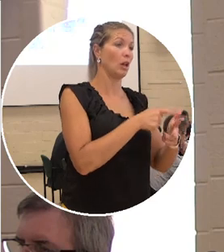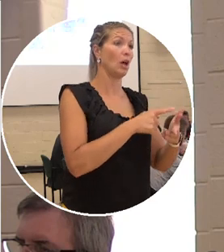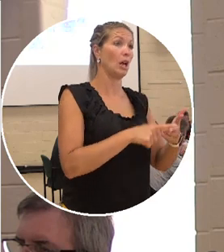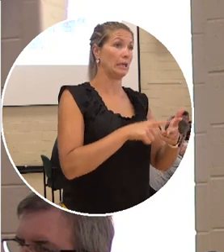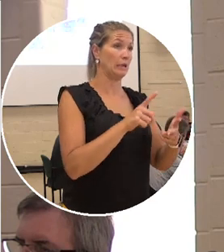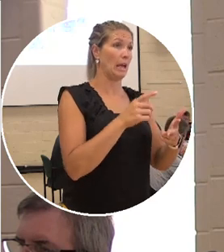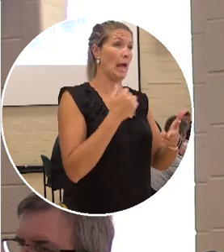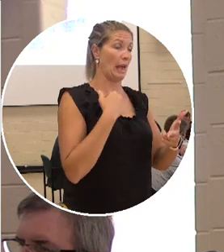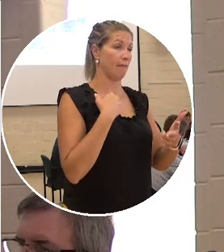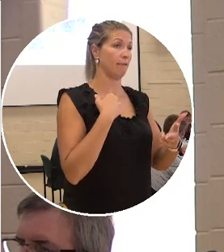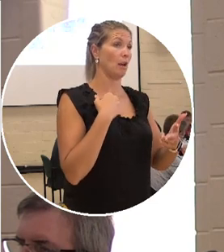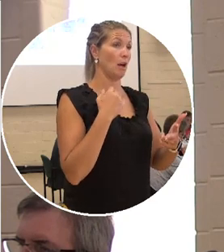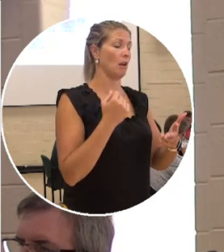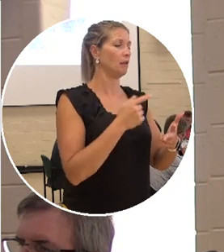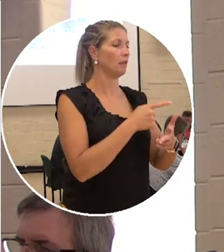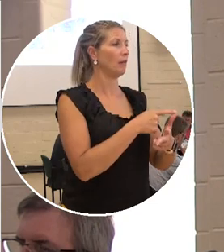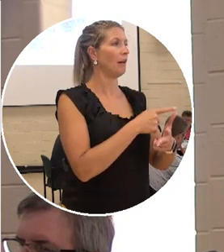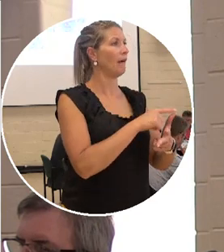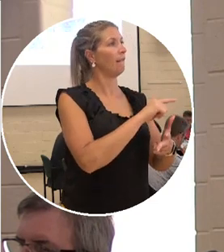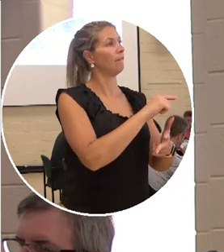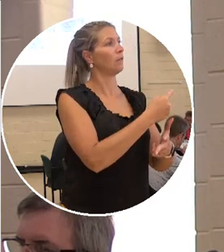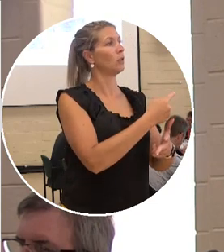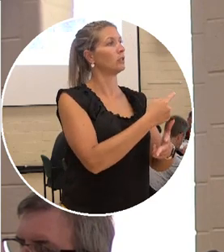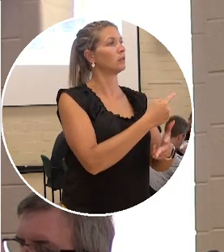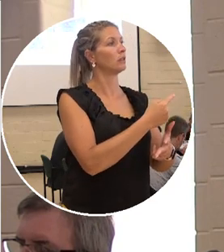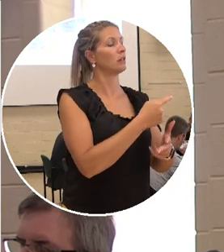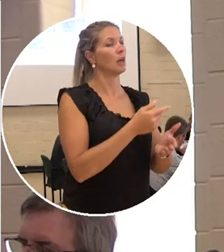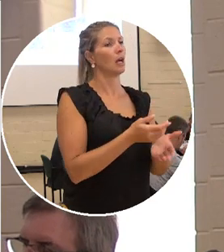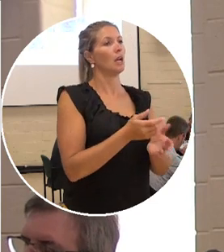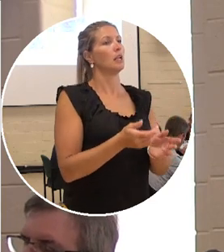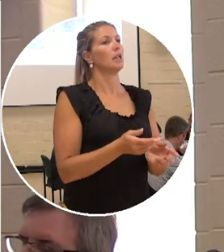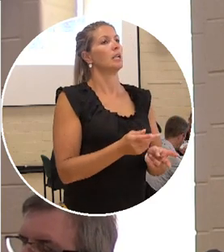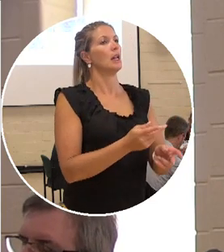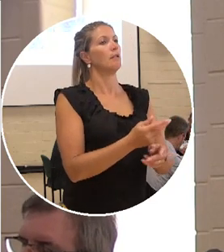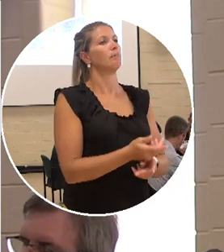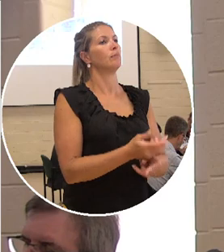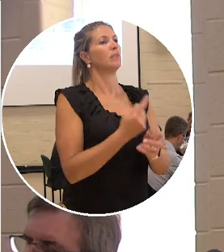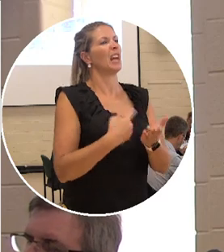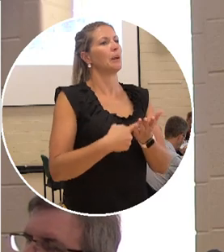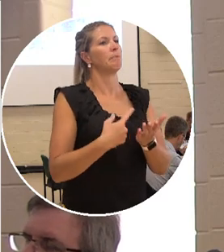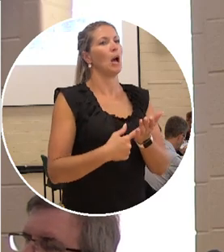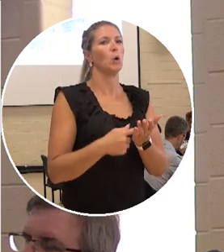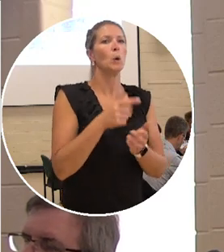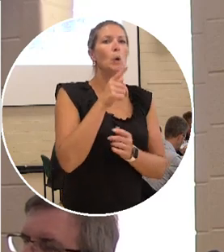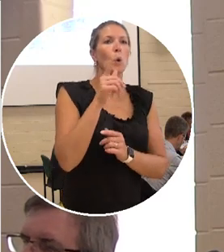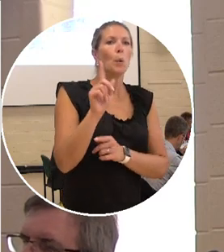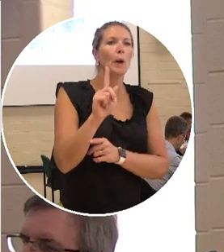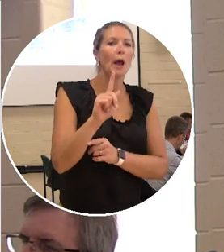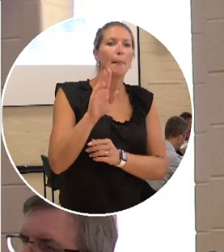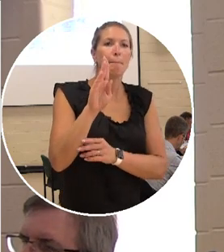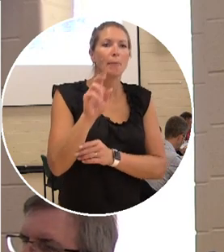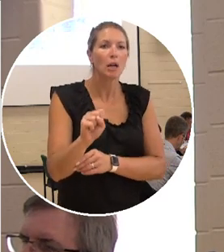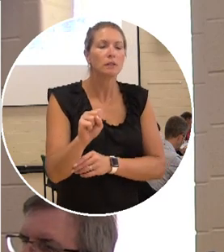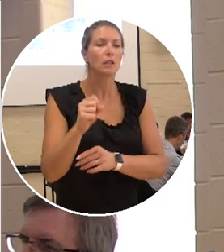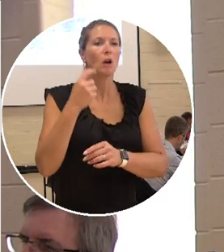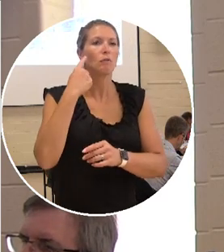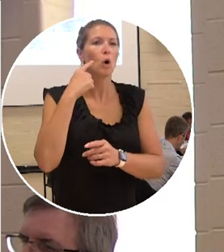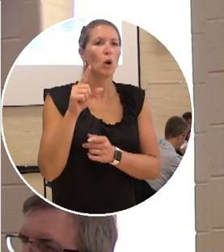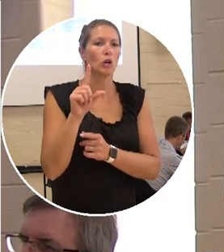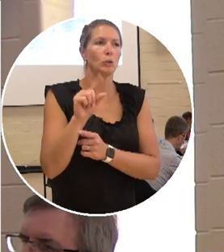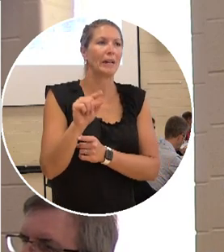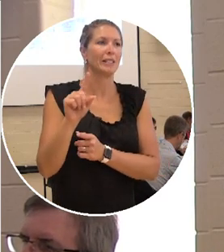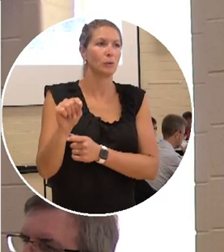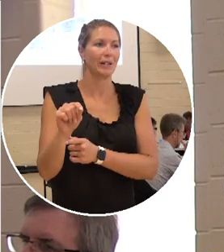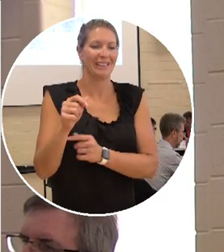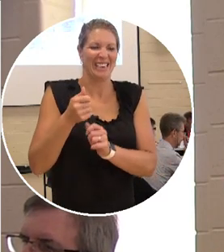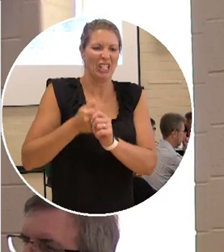first one is with regards to the acquisition and borrowing of funds for school buses in 2020. Each year, the province